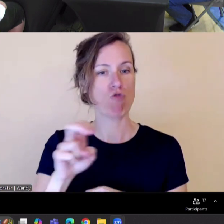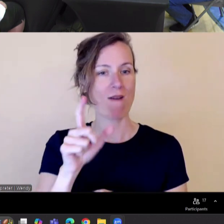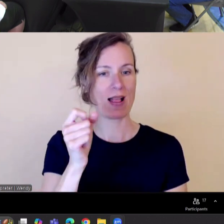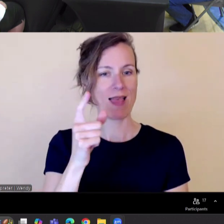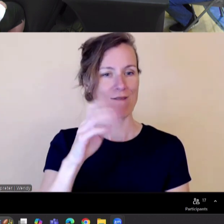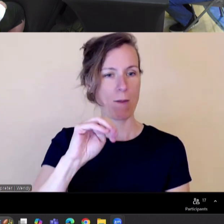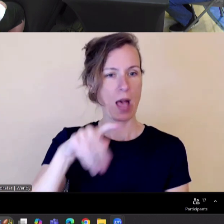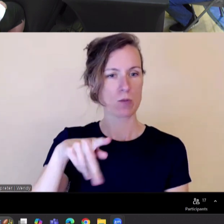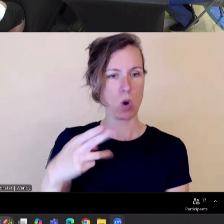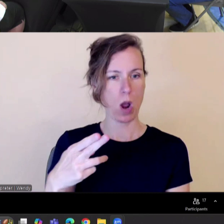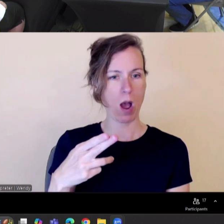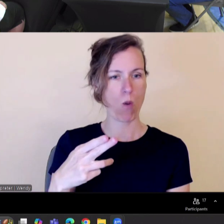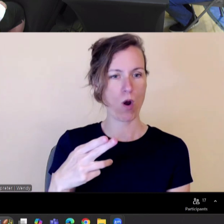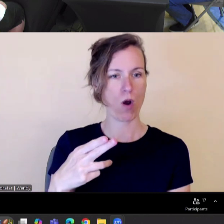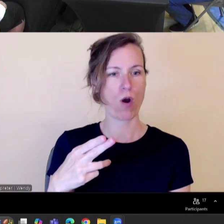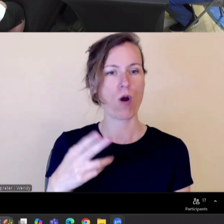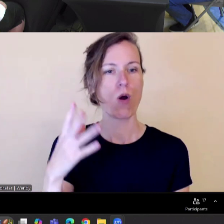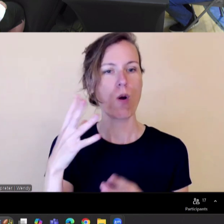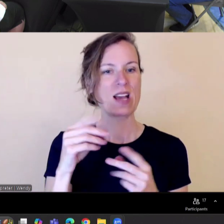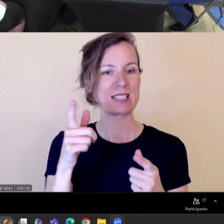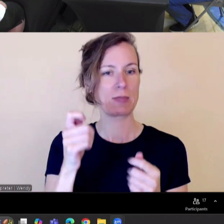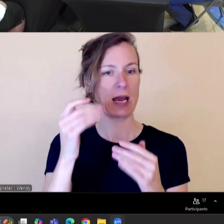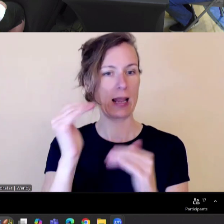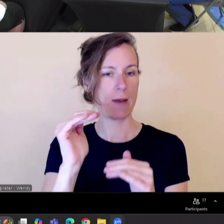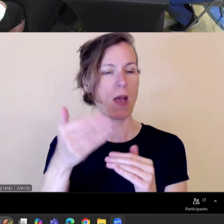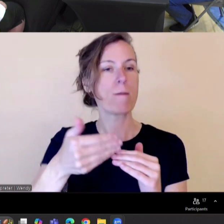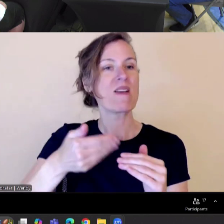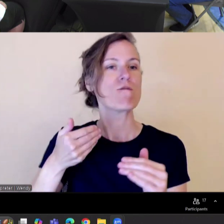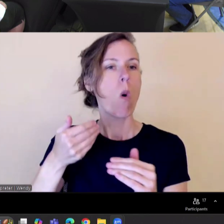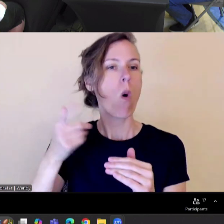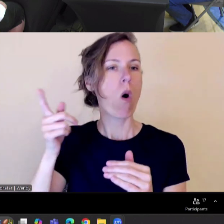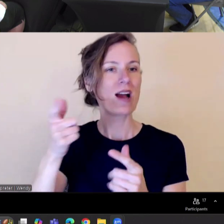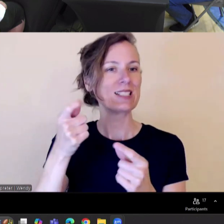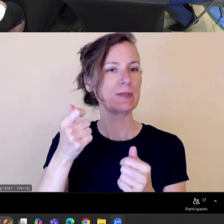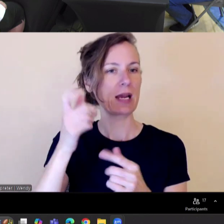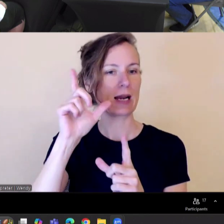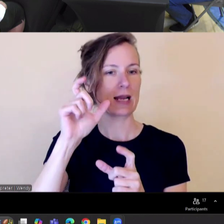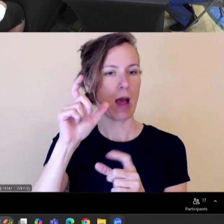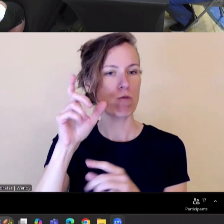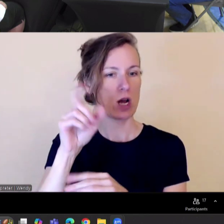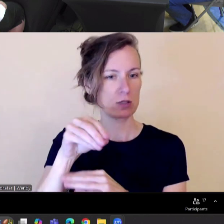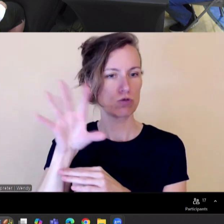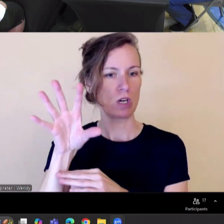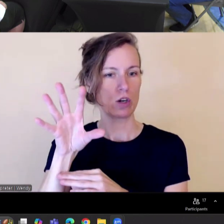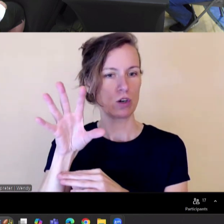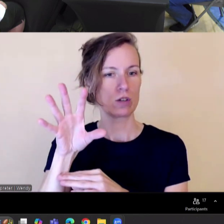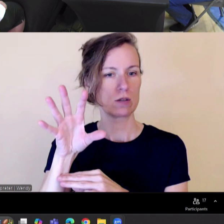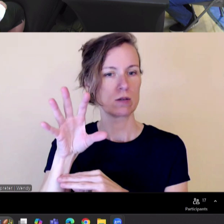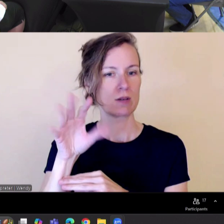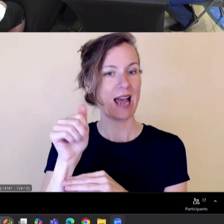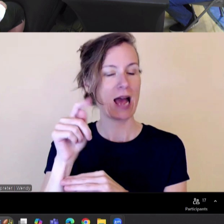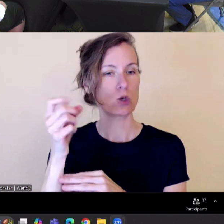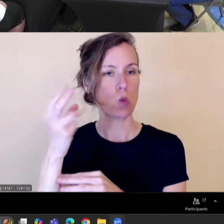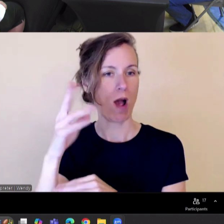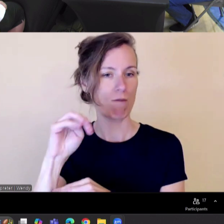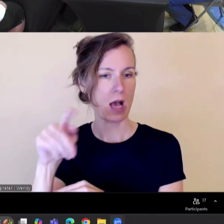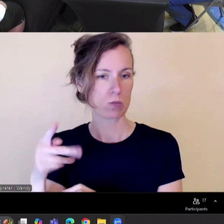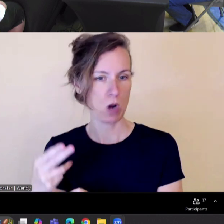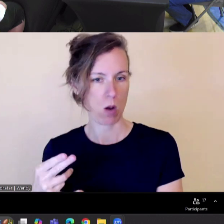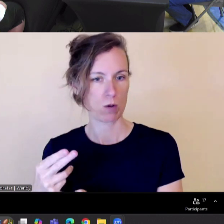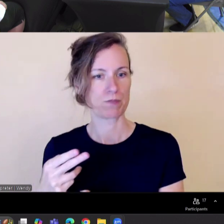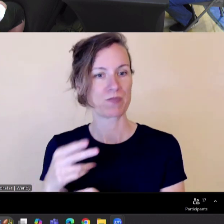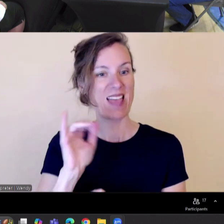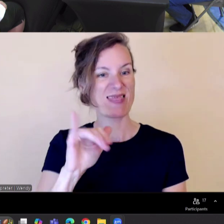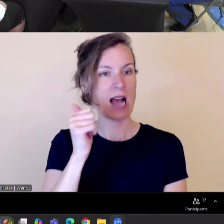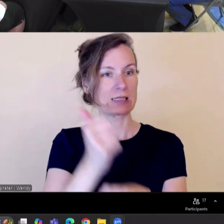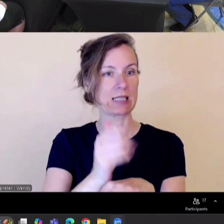hour. That was set by state statute. The Maryland General Assembly, when it passed the statute as it relates